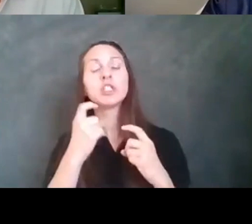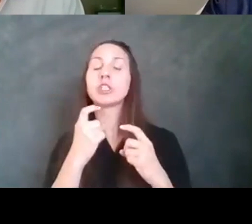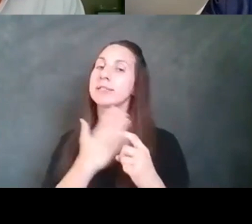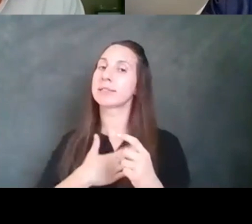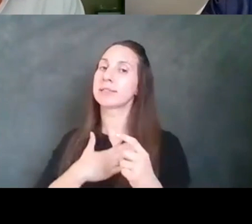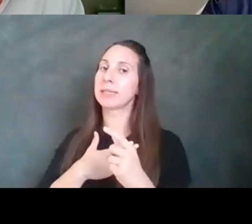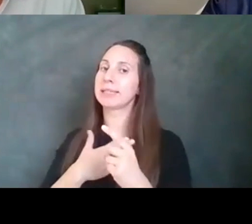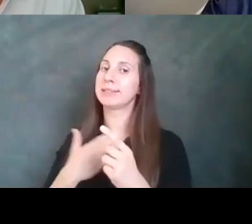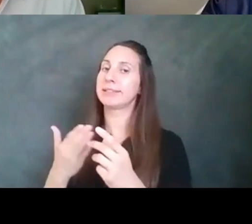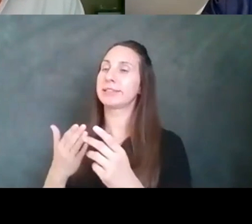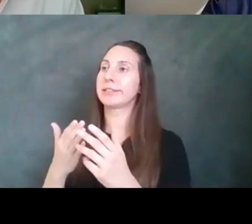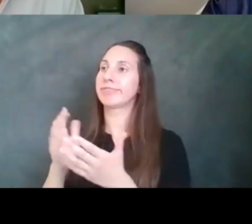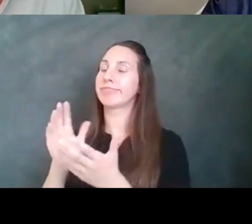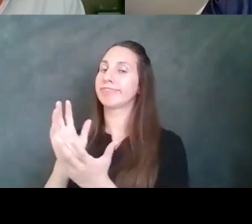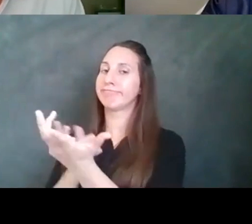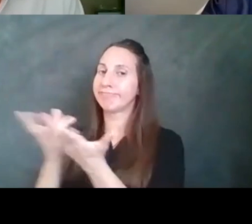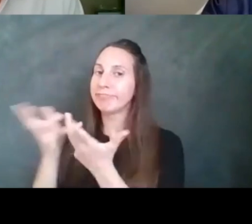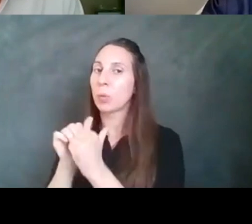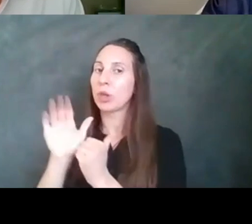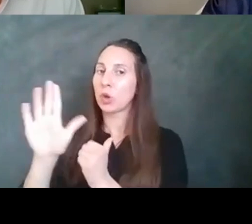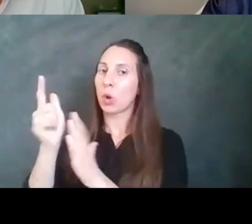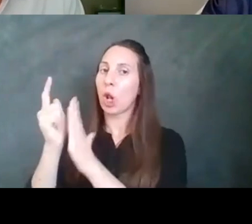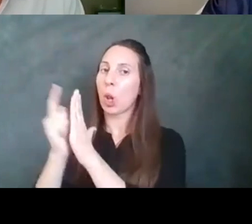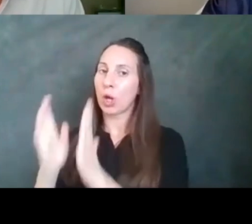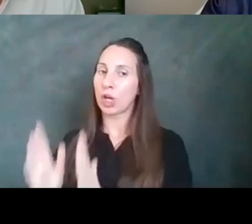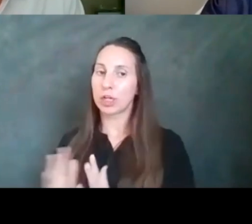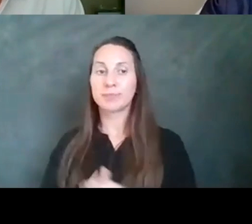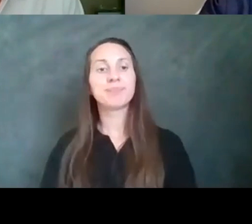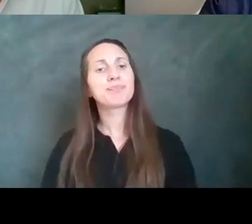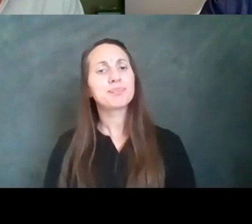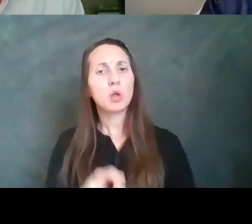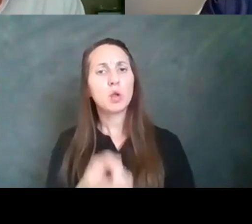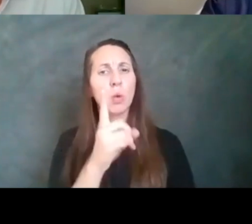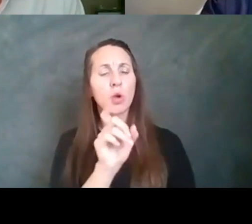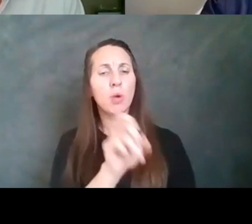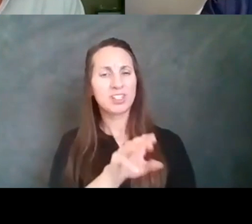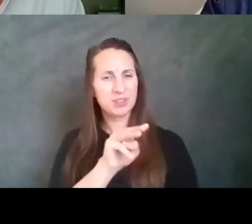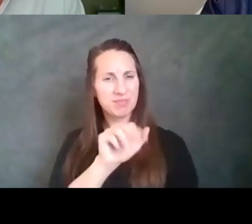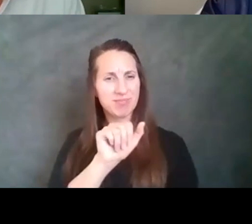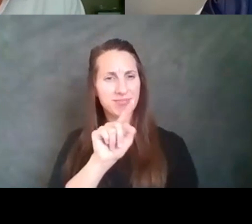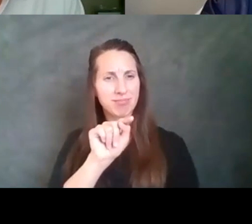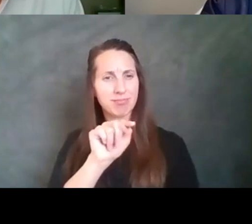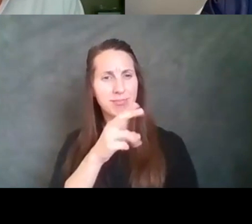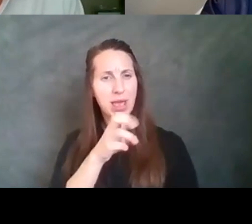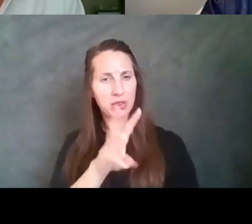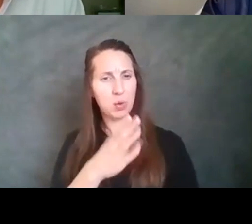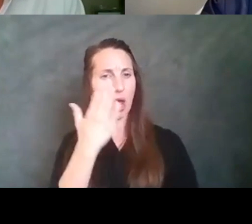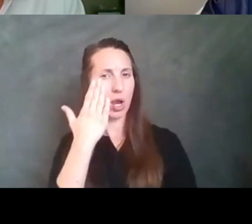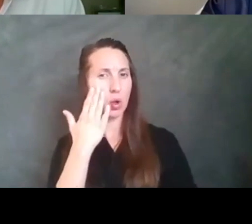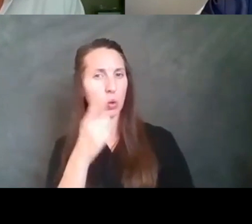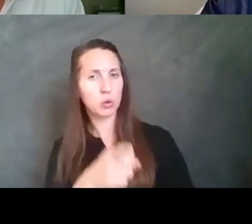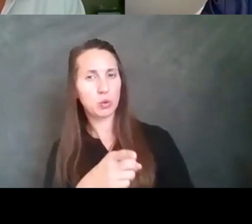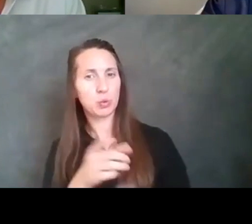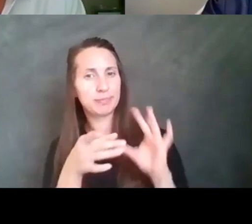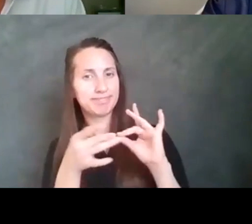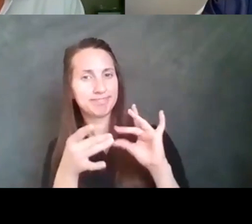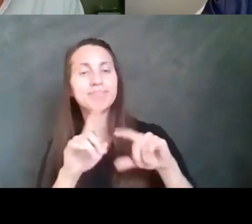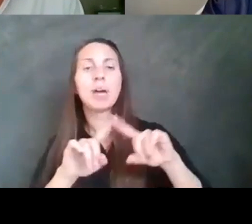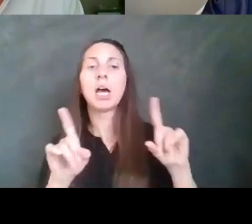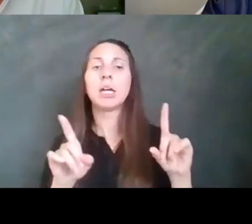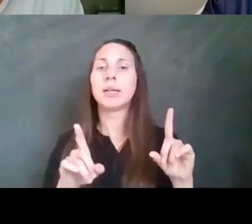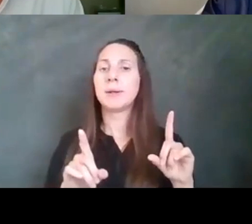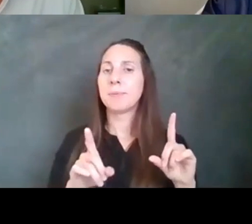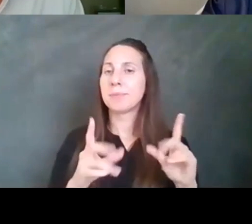I know you answered it in print, but I want to use it as a bit of a basis to ask a question of the